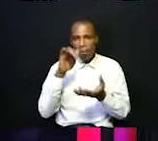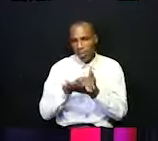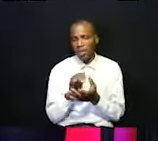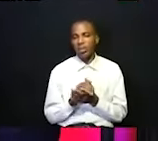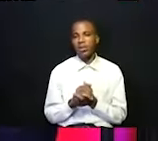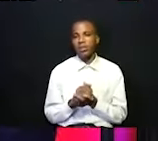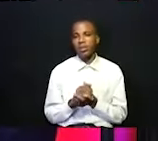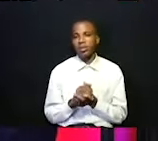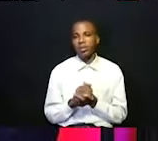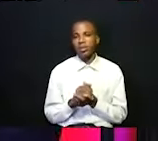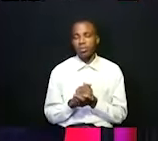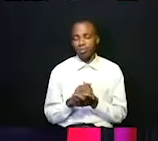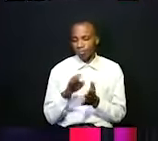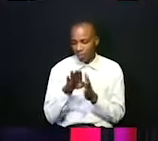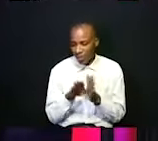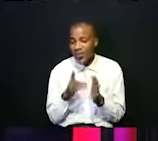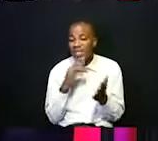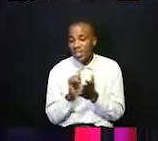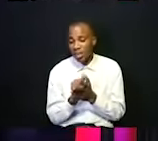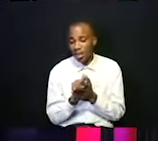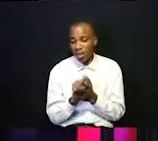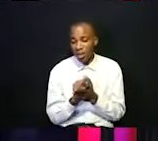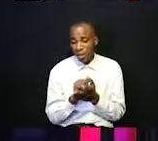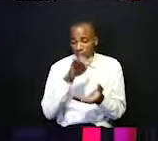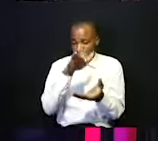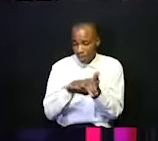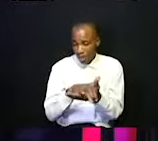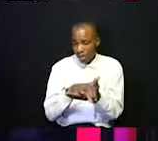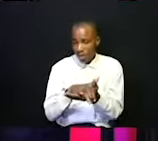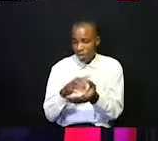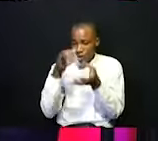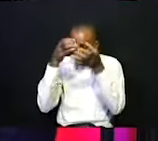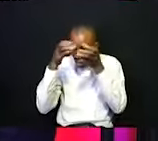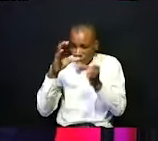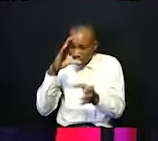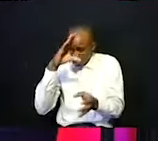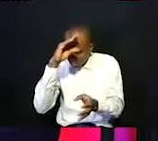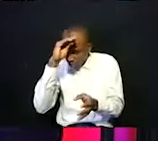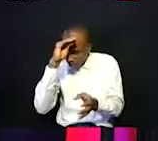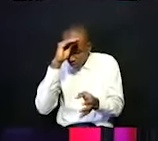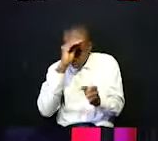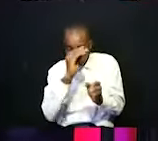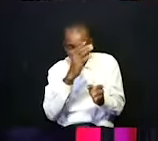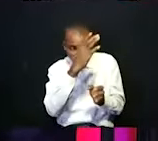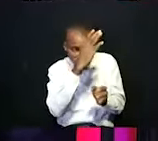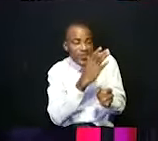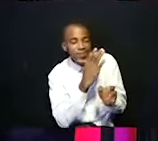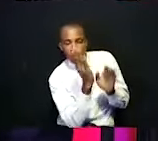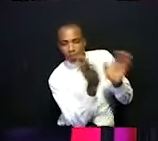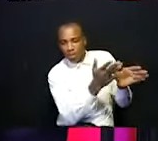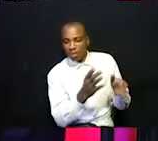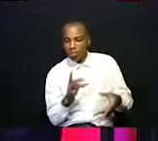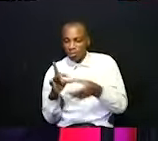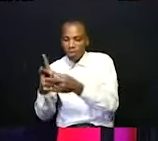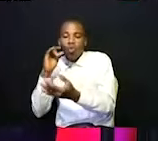This is why a man leaves his father and mother and is united to his wife, and they become one flesh. Adam